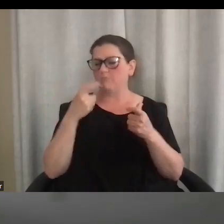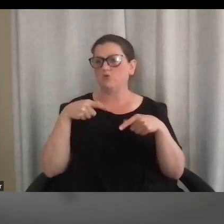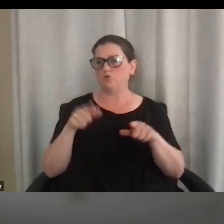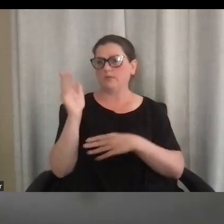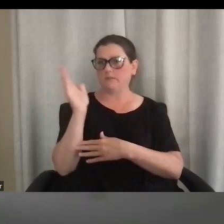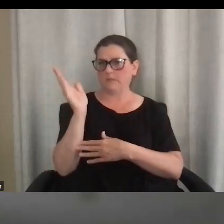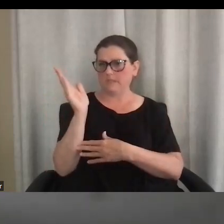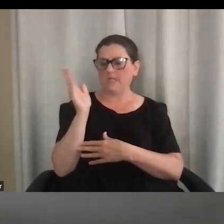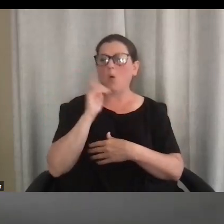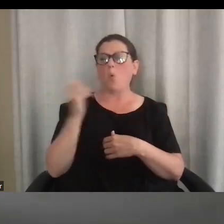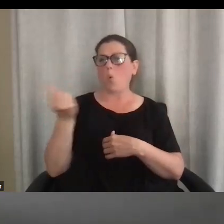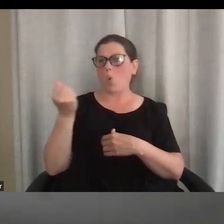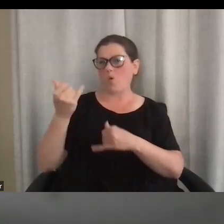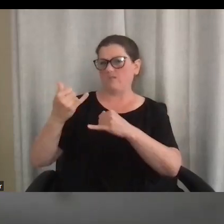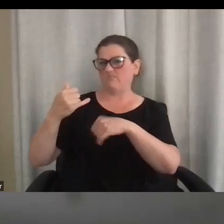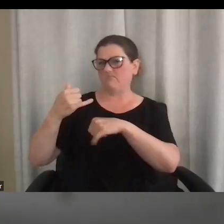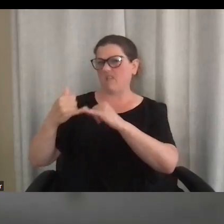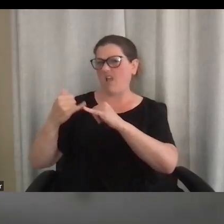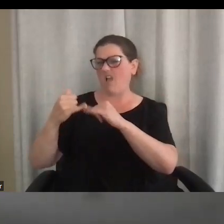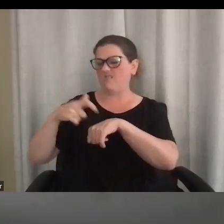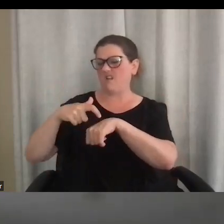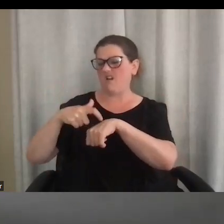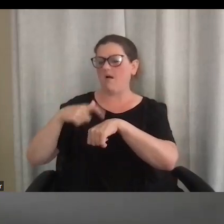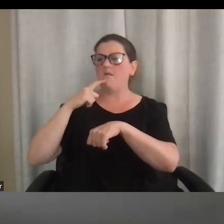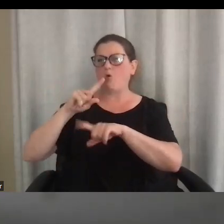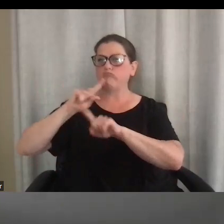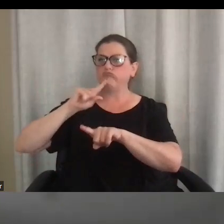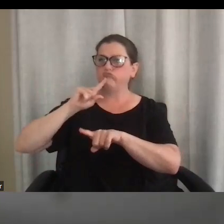will save time at the end for question and answer.